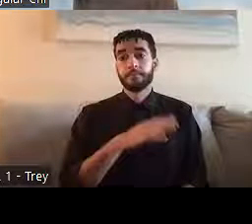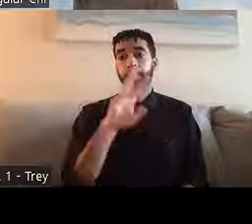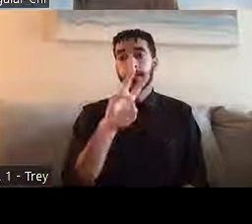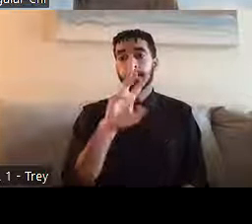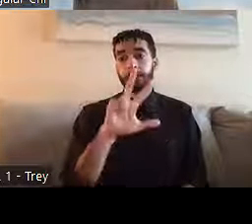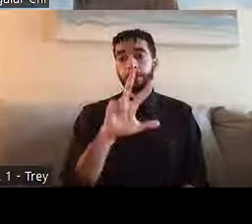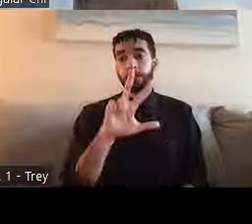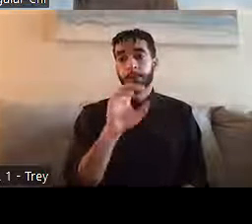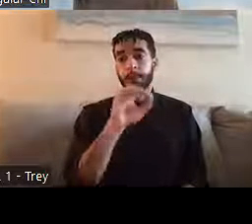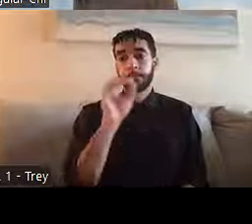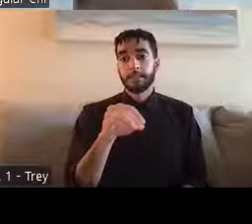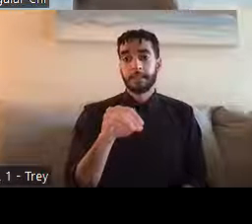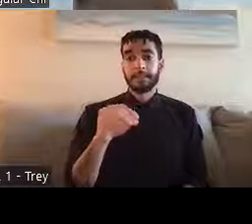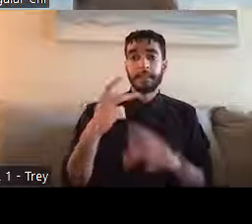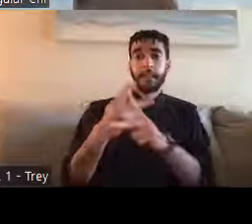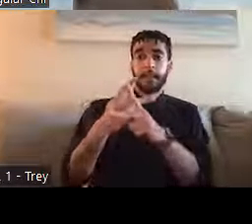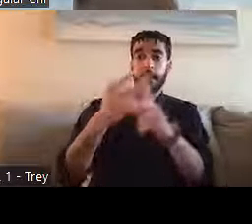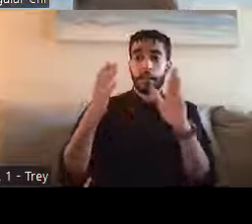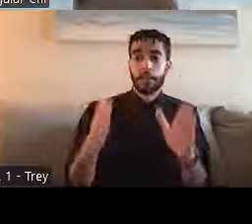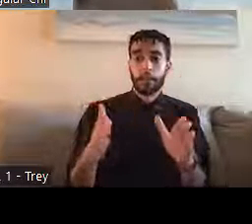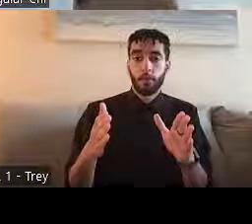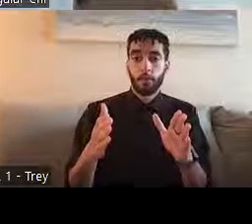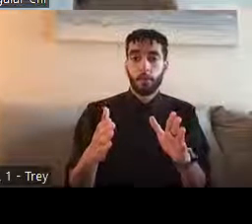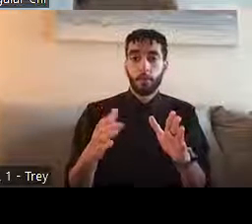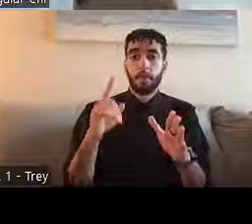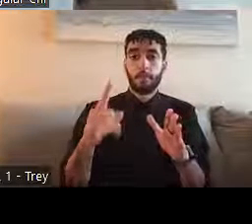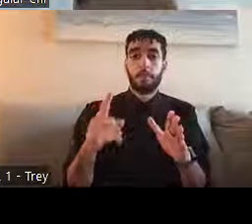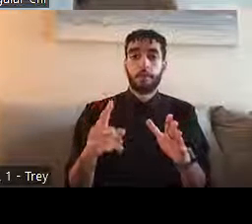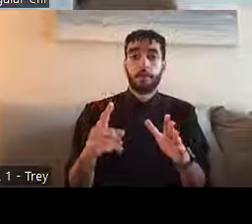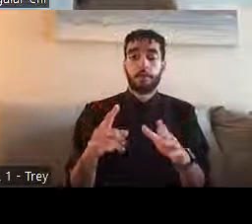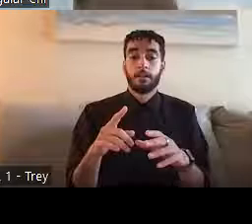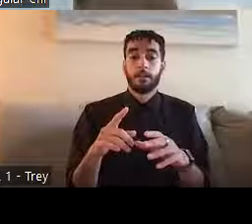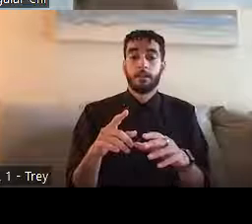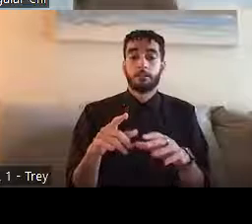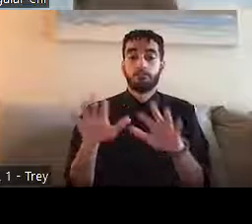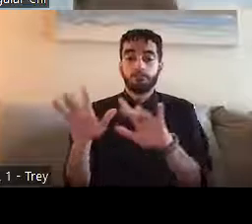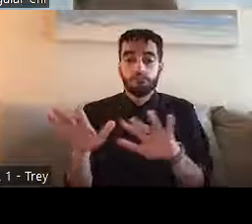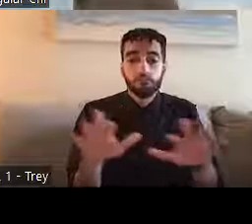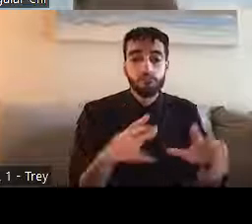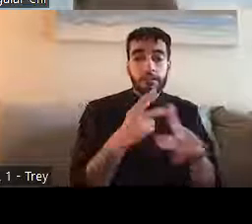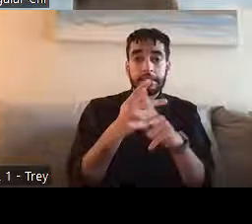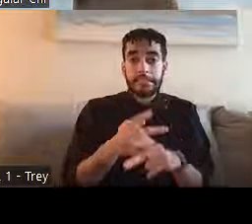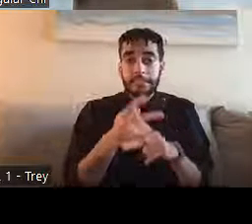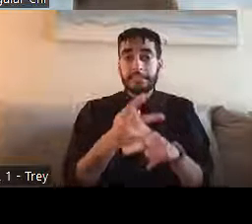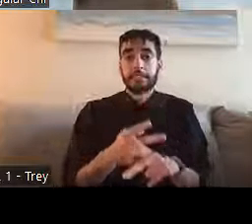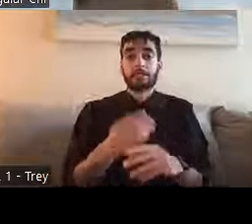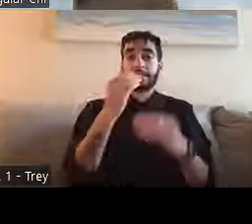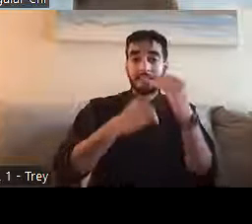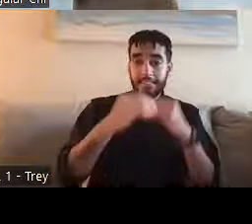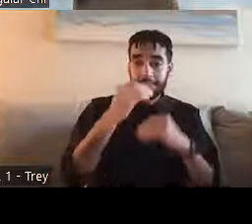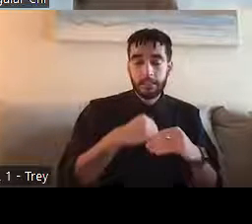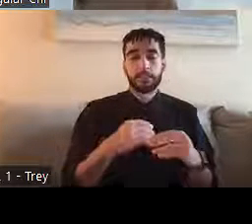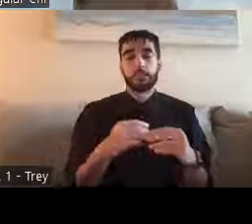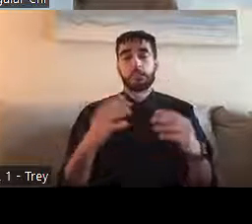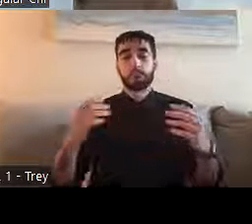63% of caregivers reported that they managed personal care, such as giving medications, feeding, dressing, or bathing for their